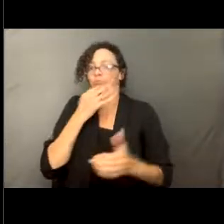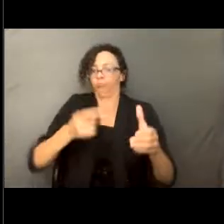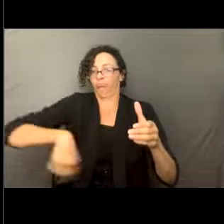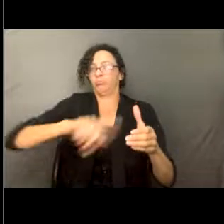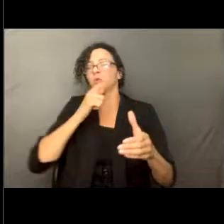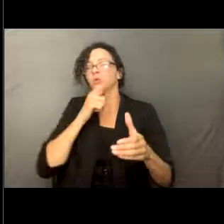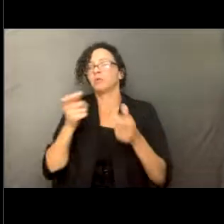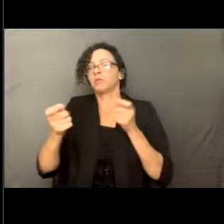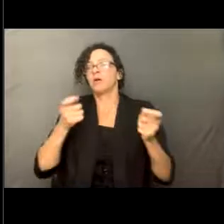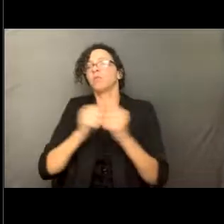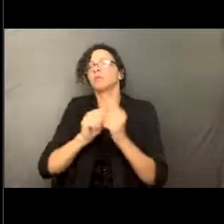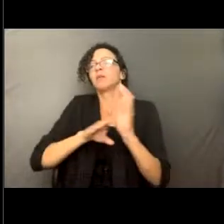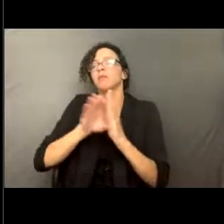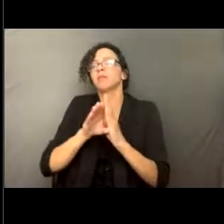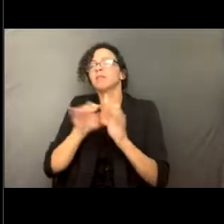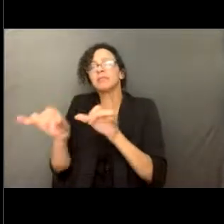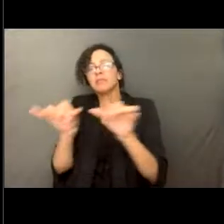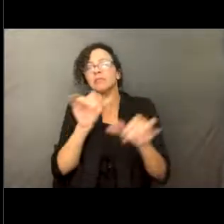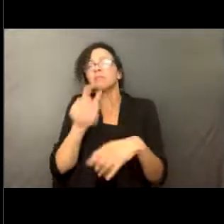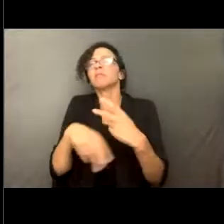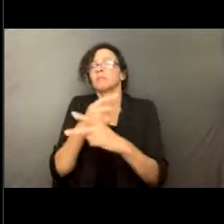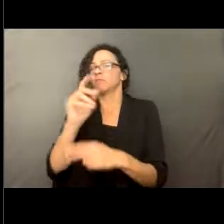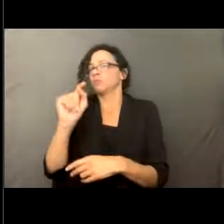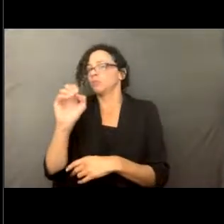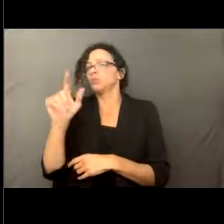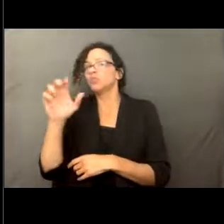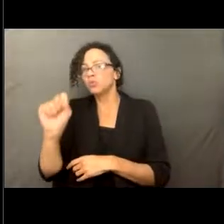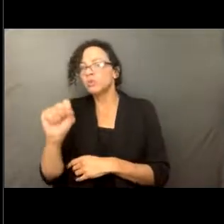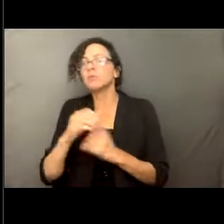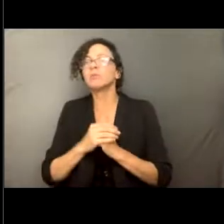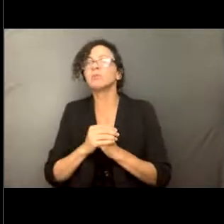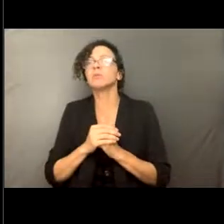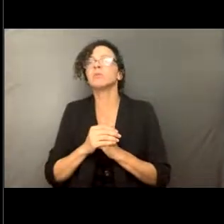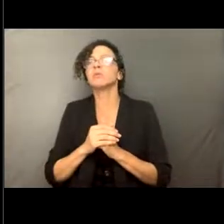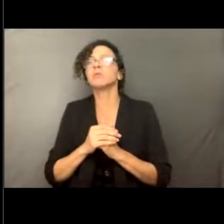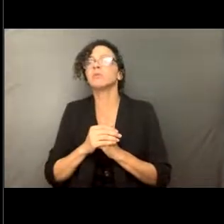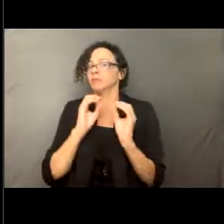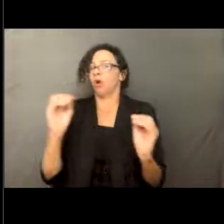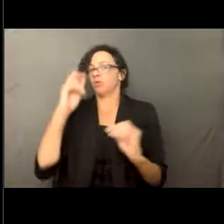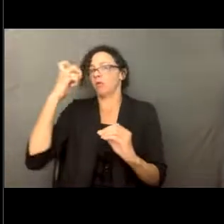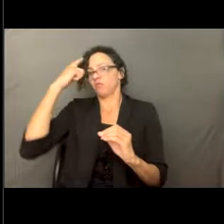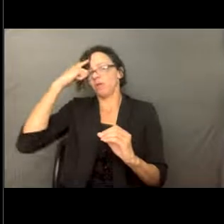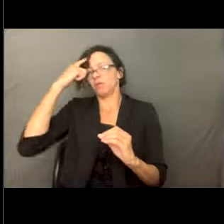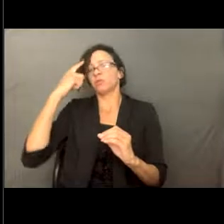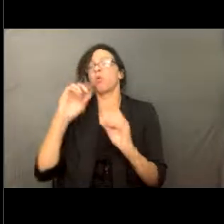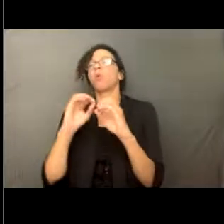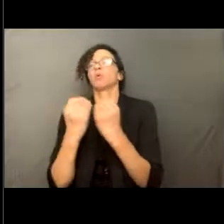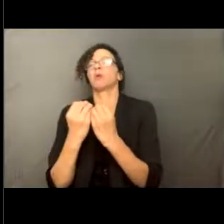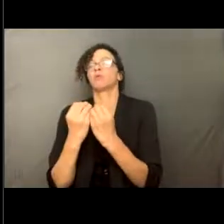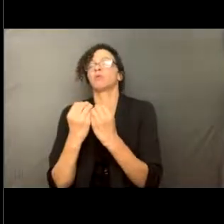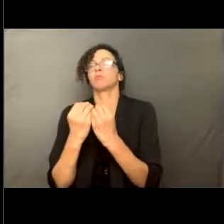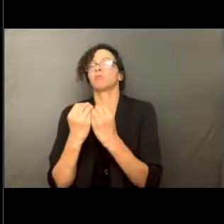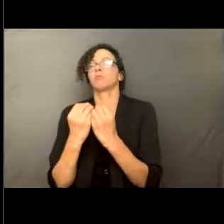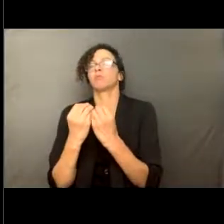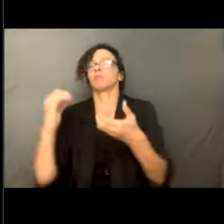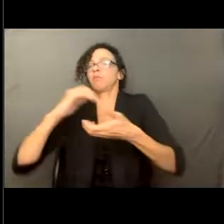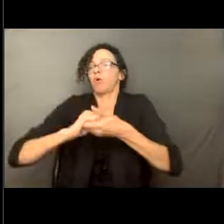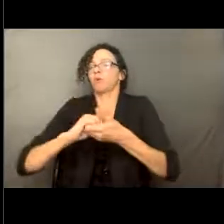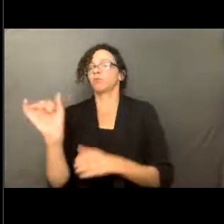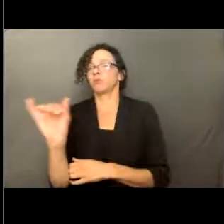development of similar tools, and our non-governmental organization partners as well. And over the past year,